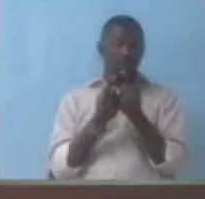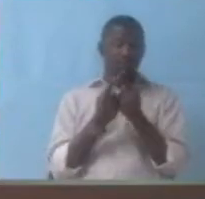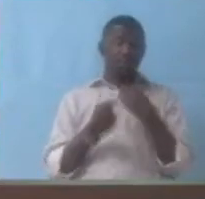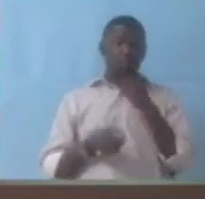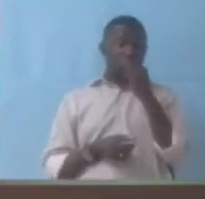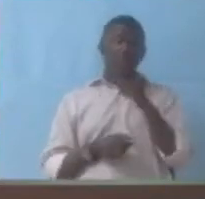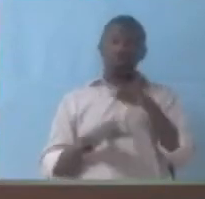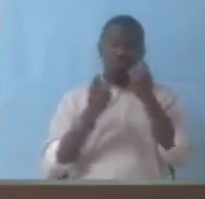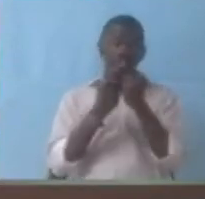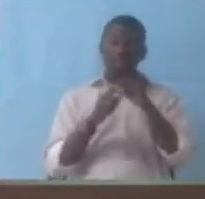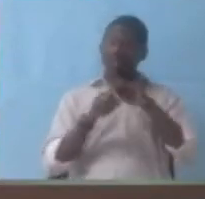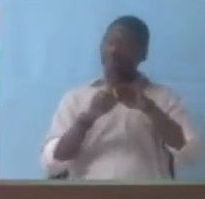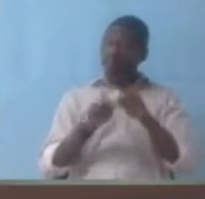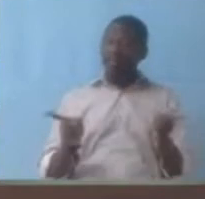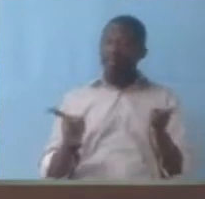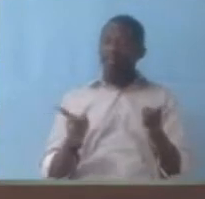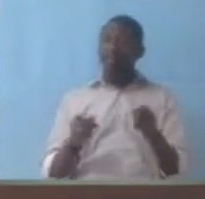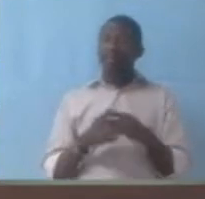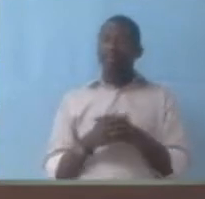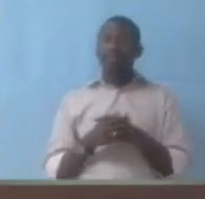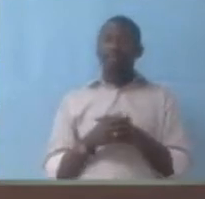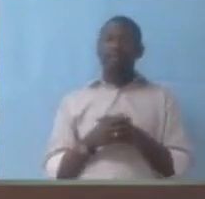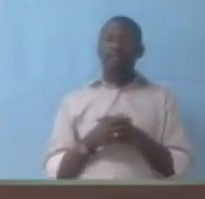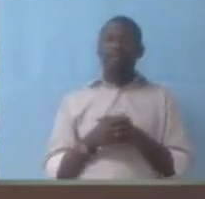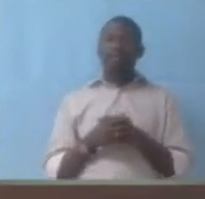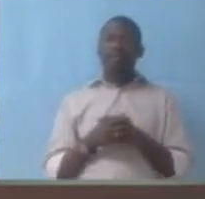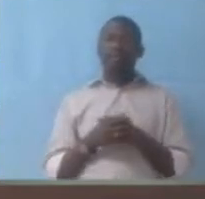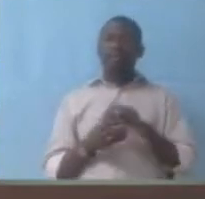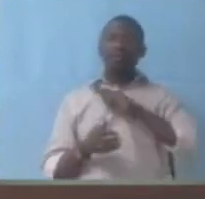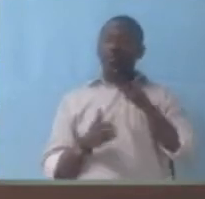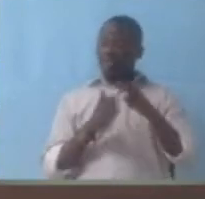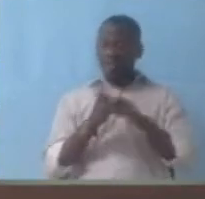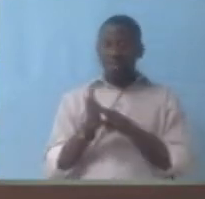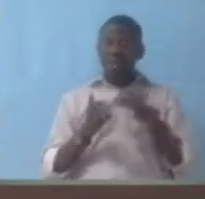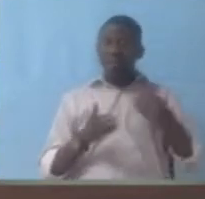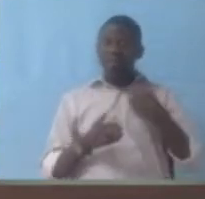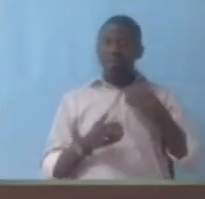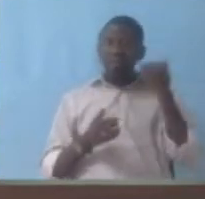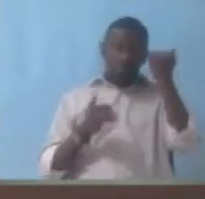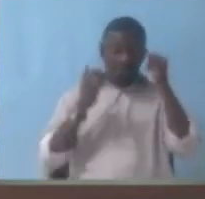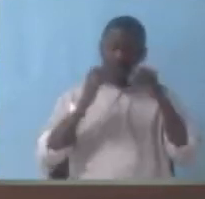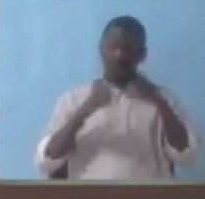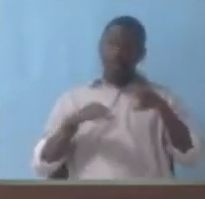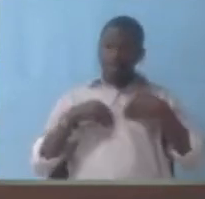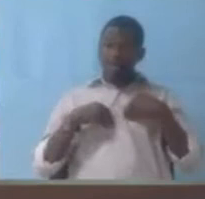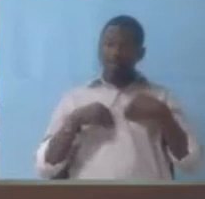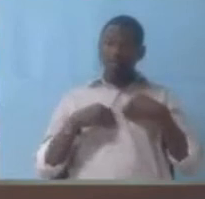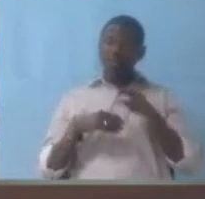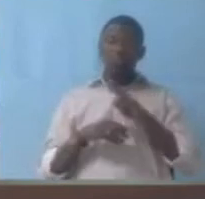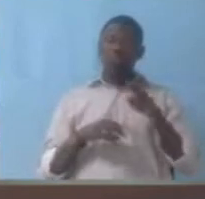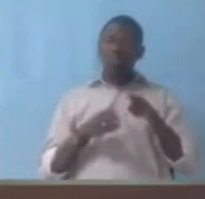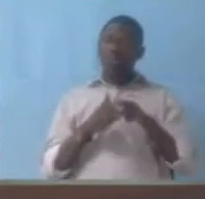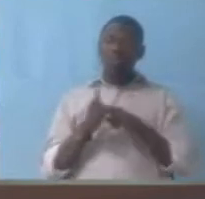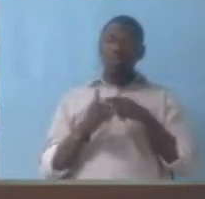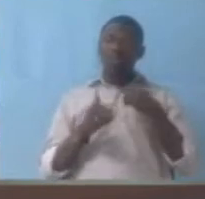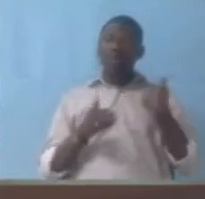something very different. It did not require the people's consent. Because it